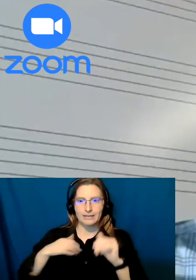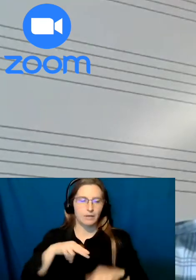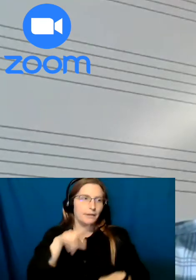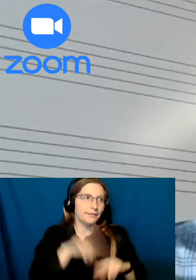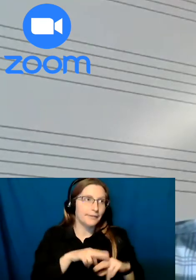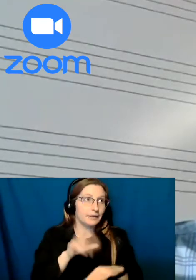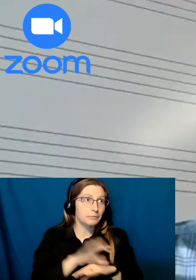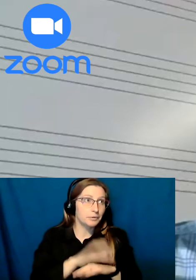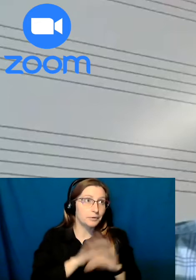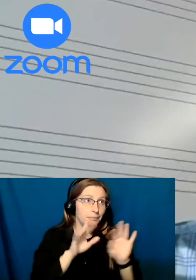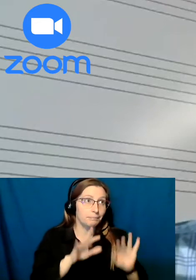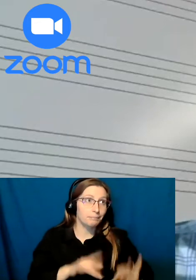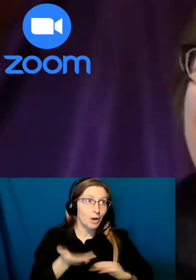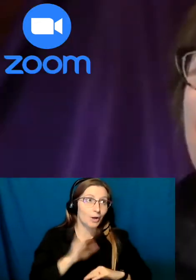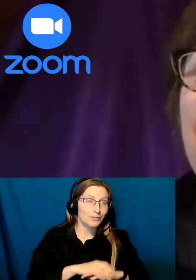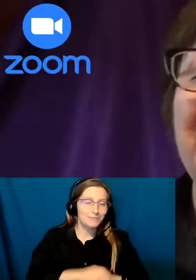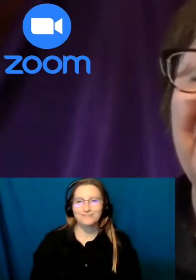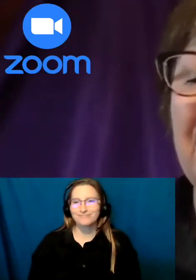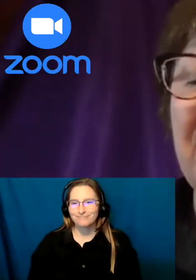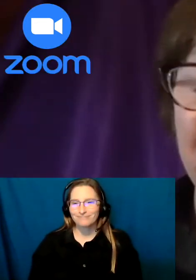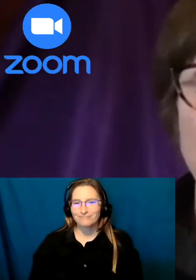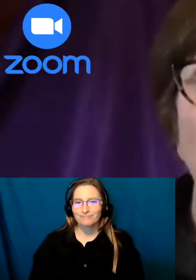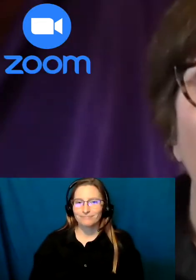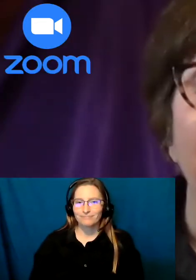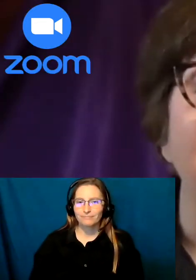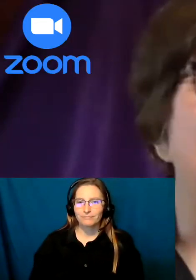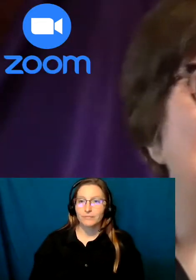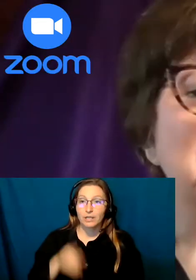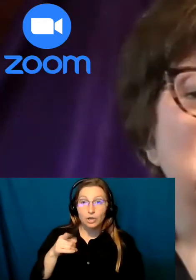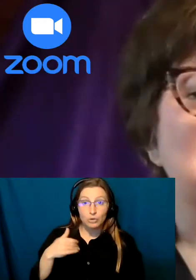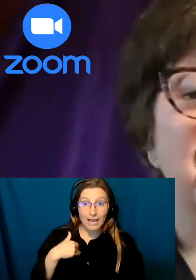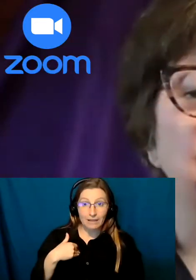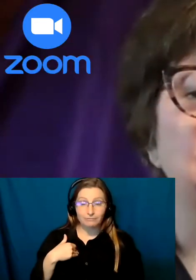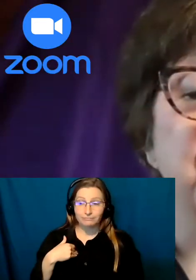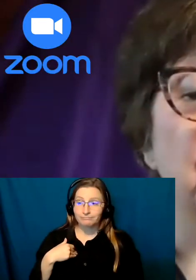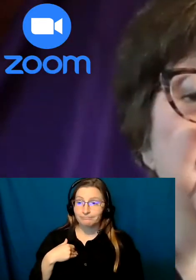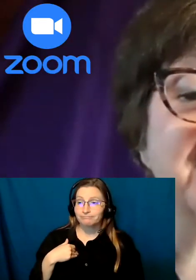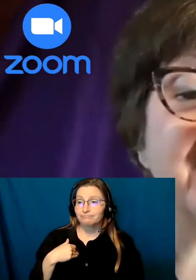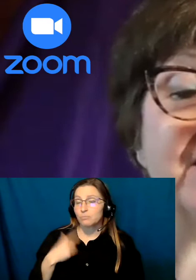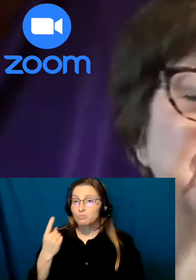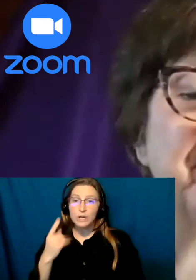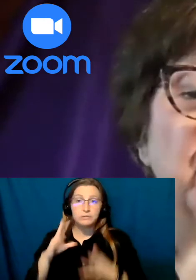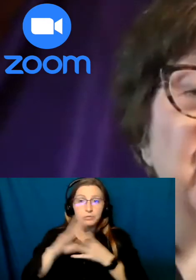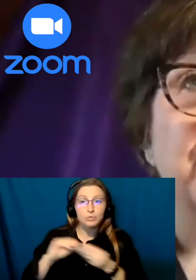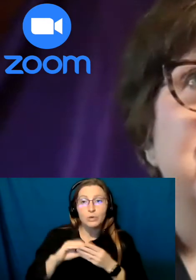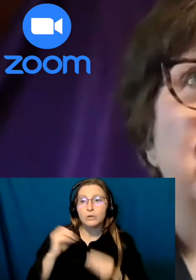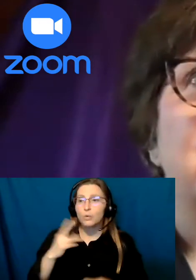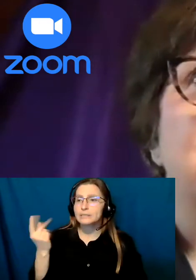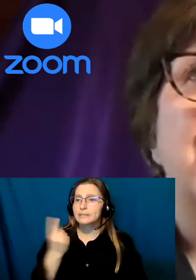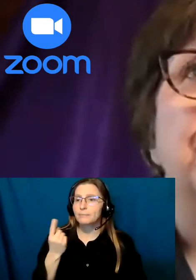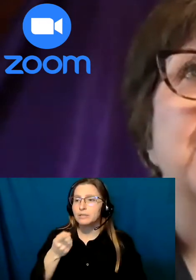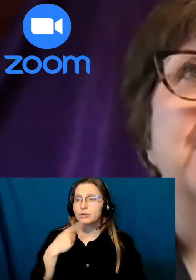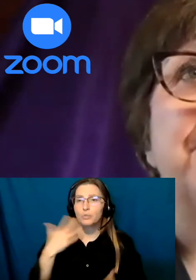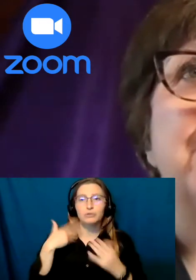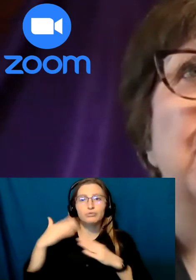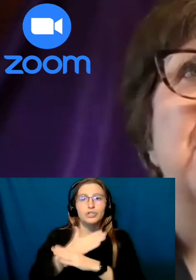computer. Do you have a story that you can share with us on us for a